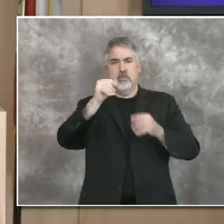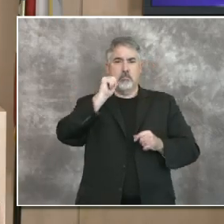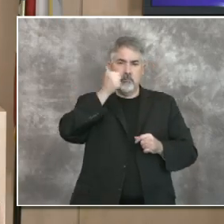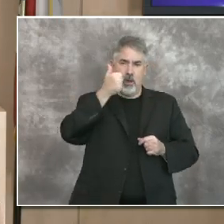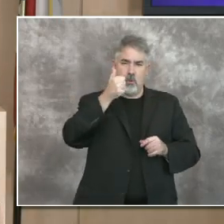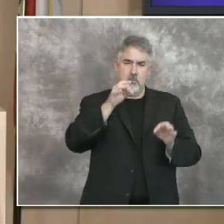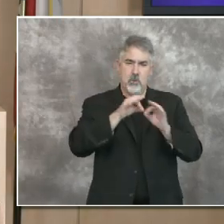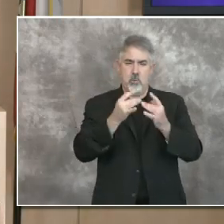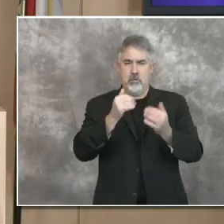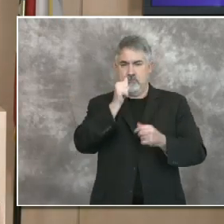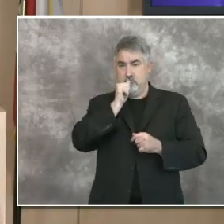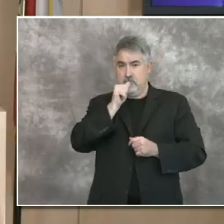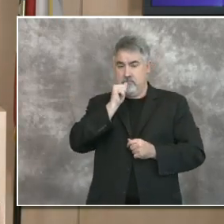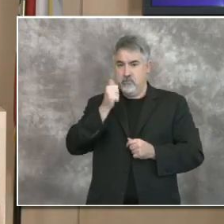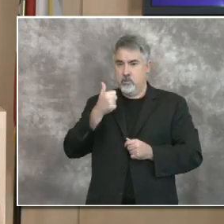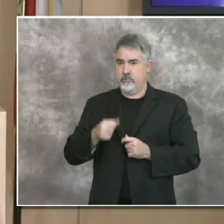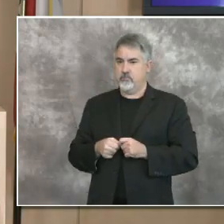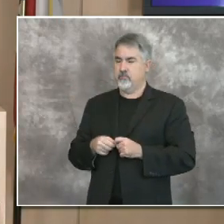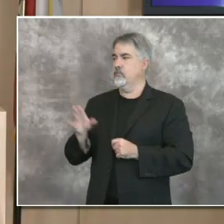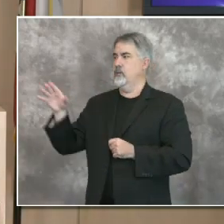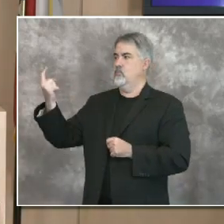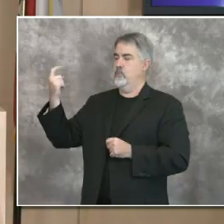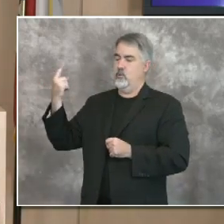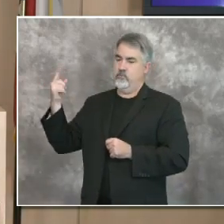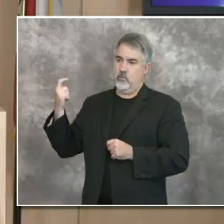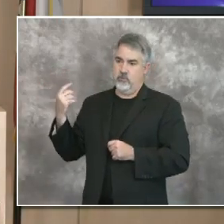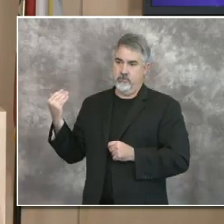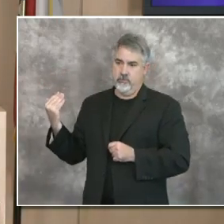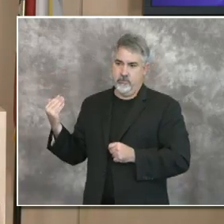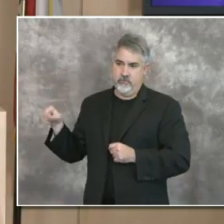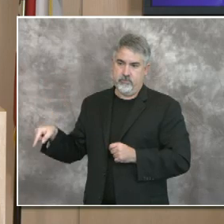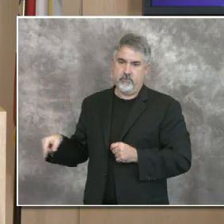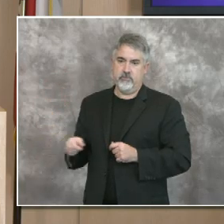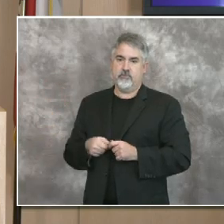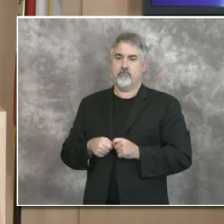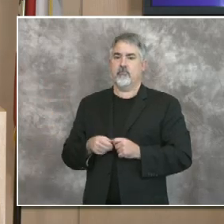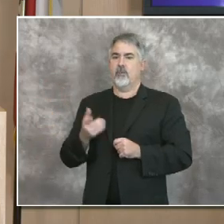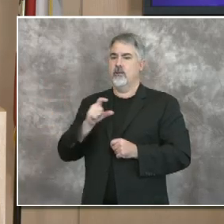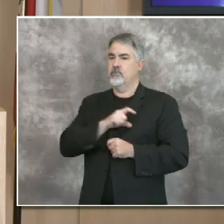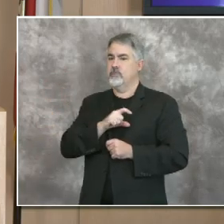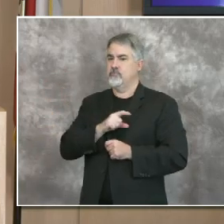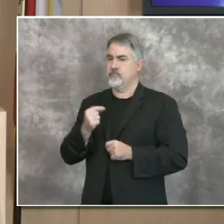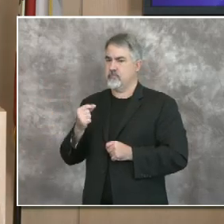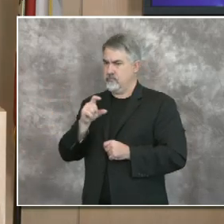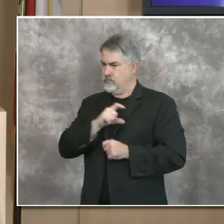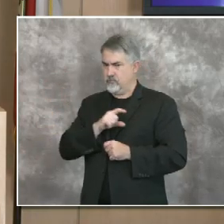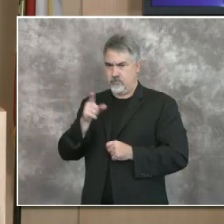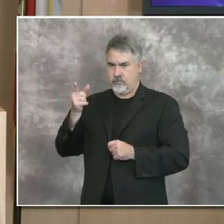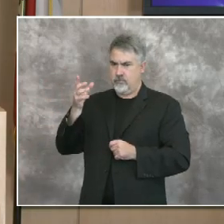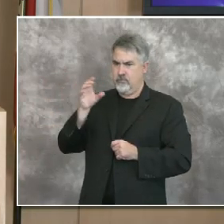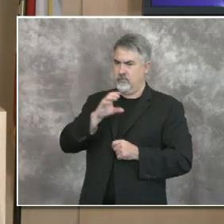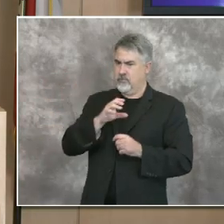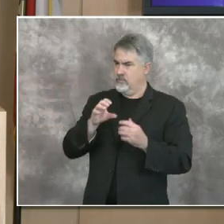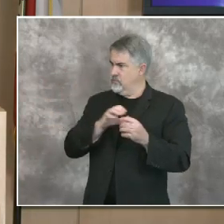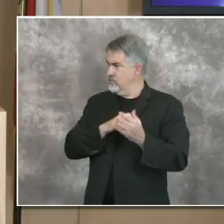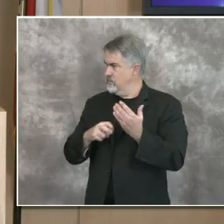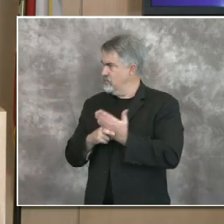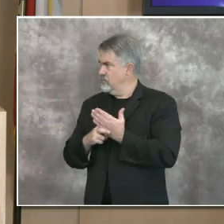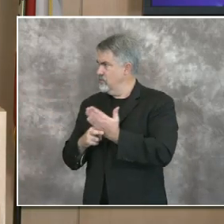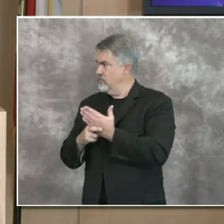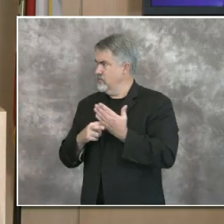Okay, I appreciate that. And one final thing then, are you giving any discretion to law enforcement on when to and not hand out tickets? Can we expect that in tomorrow's